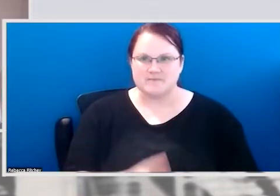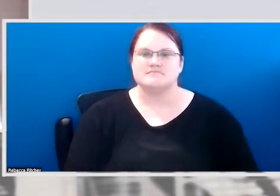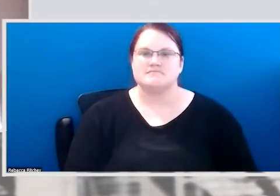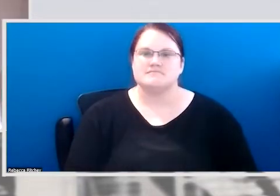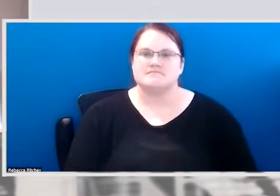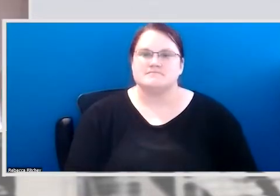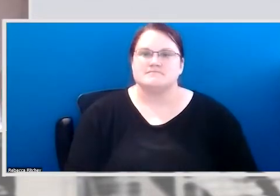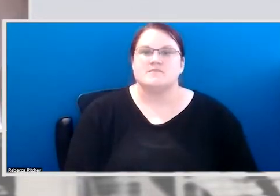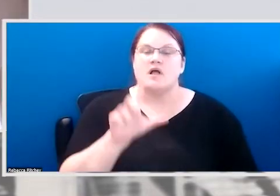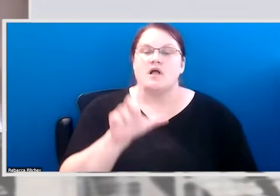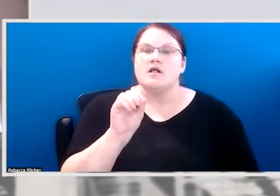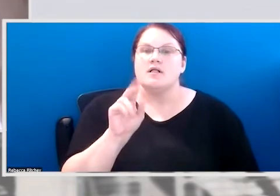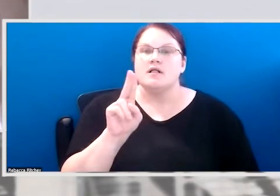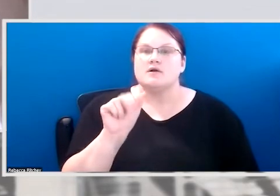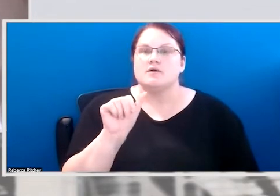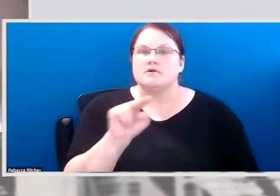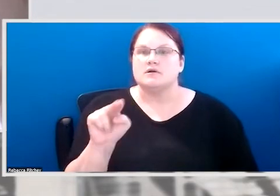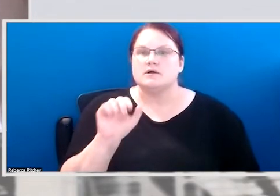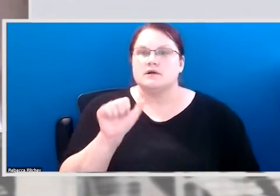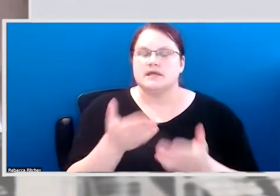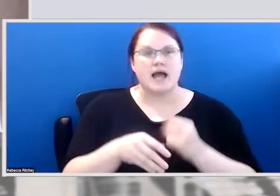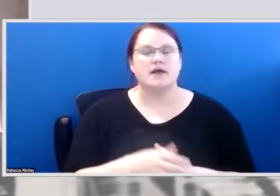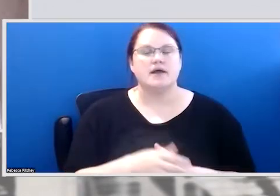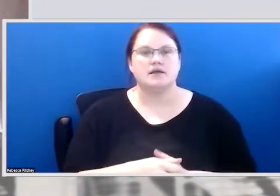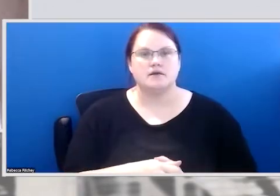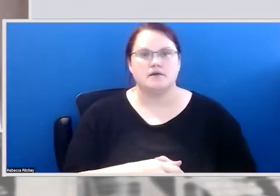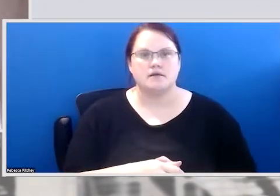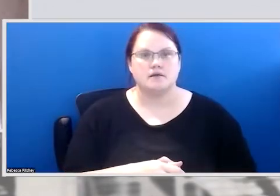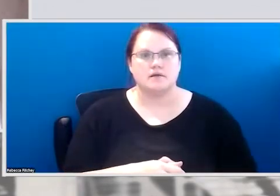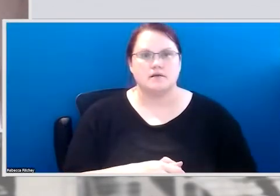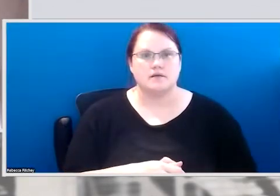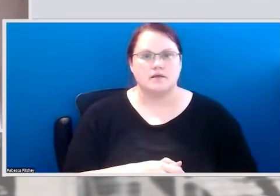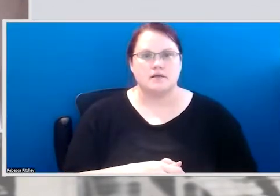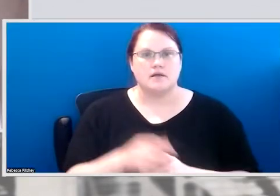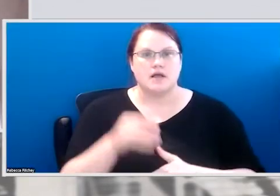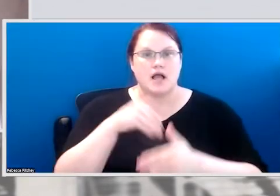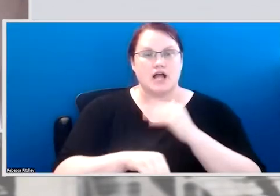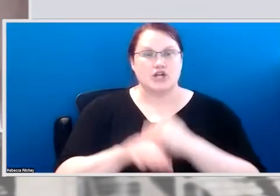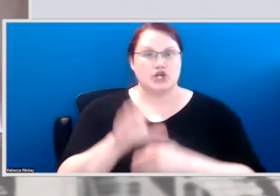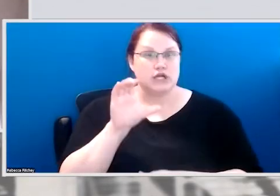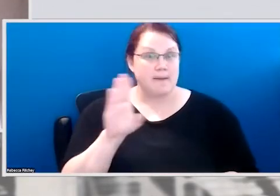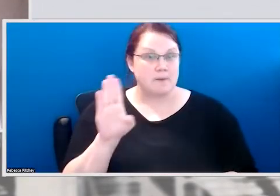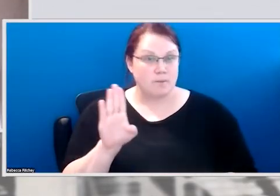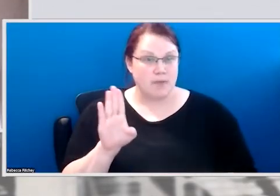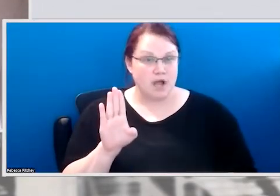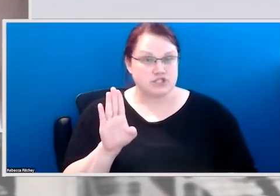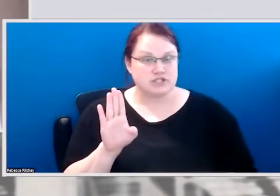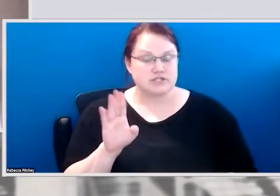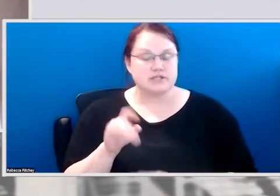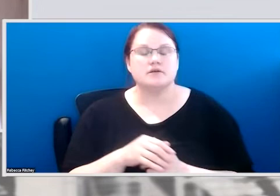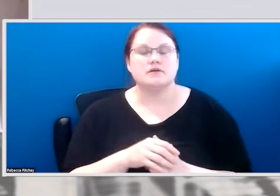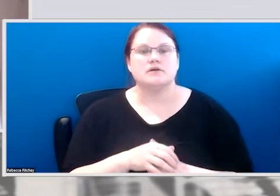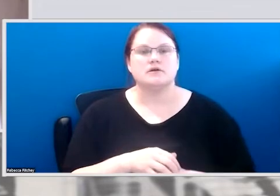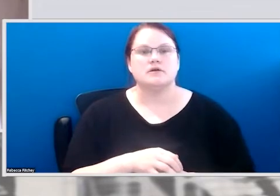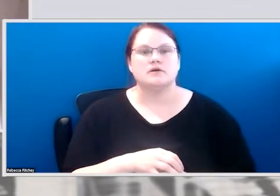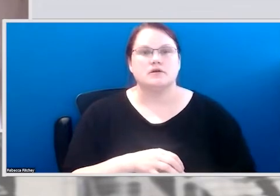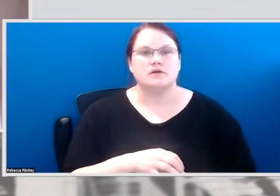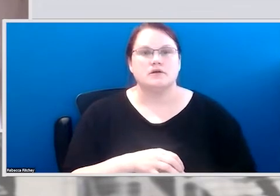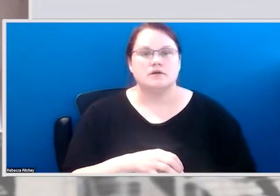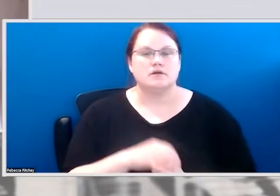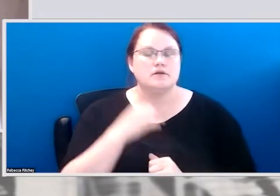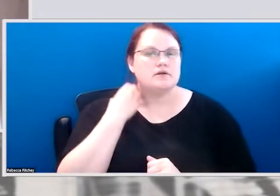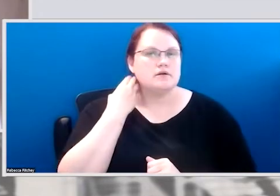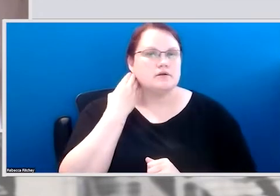is Luann. Can I add a few comments? Under the capital budget, you get